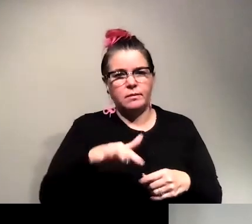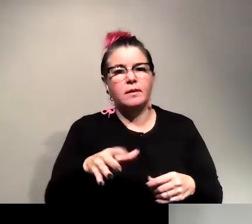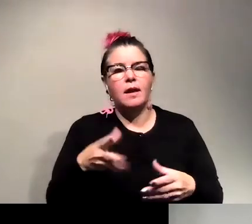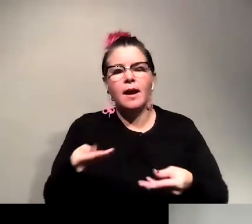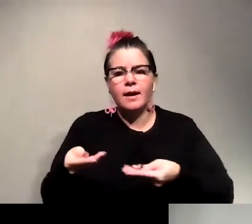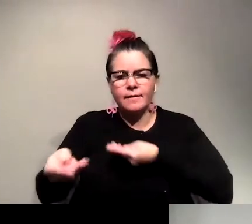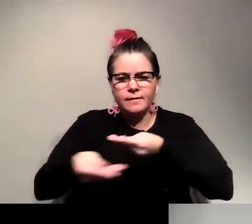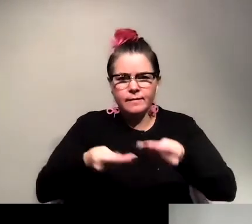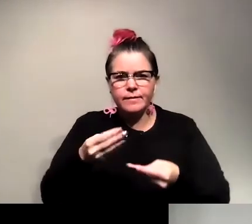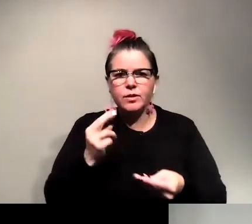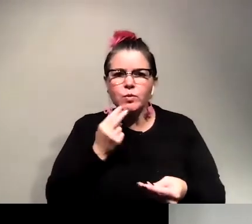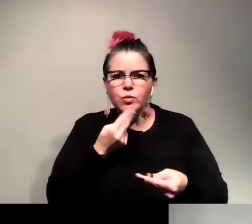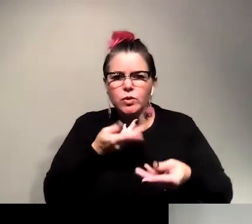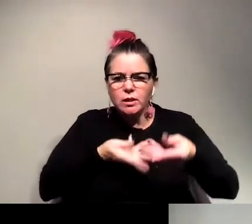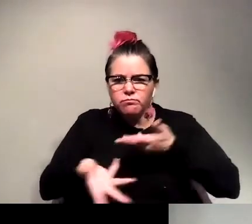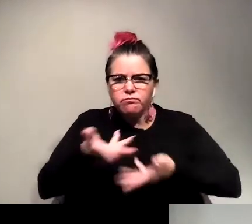nutrient flow